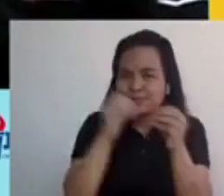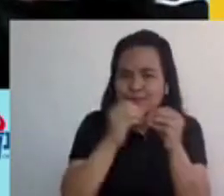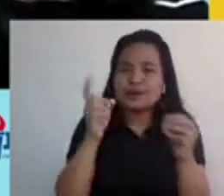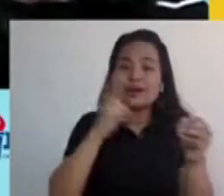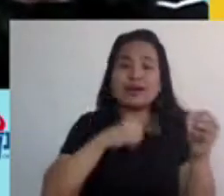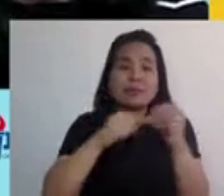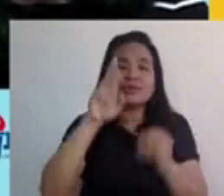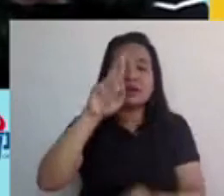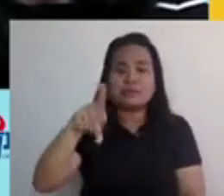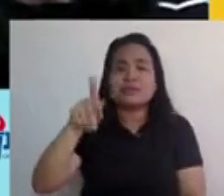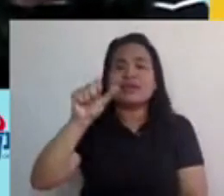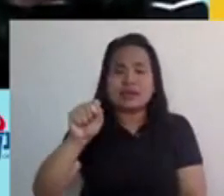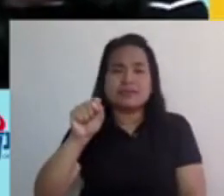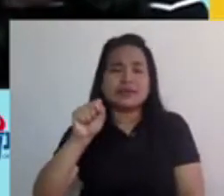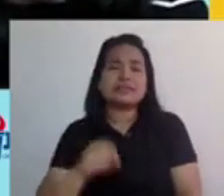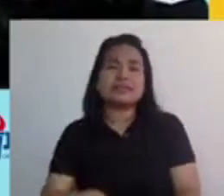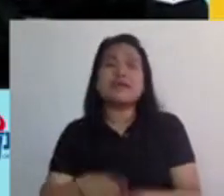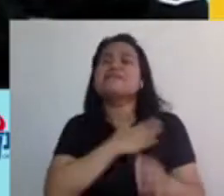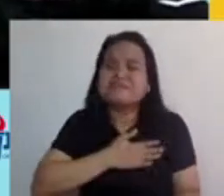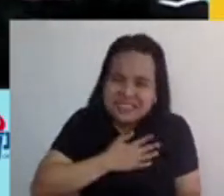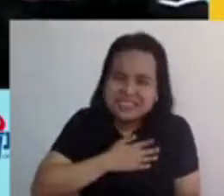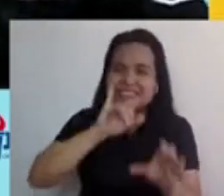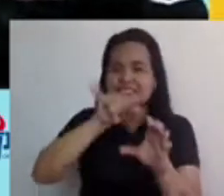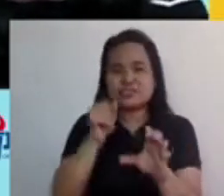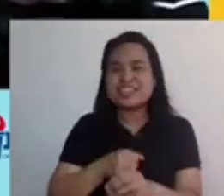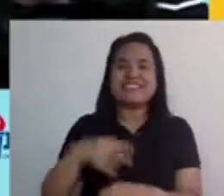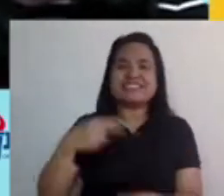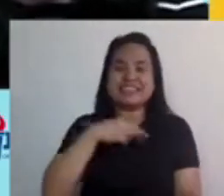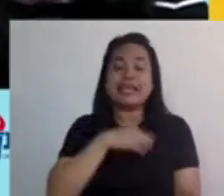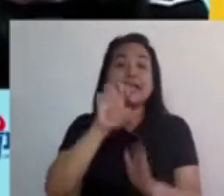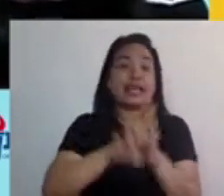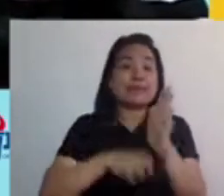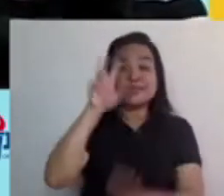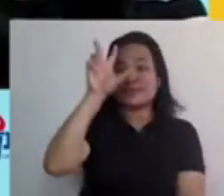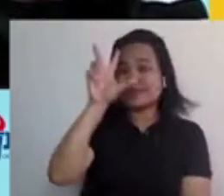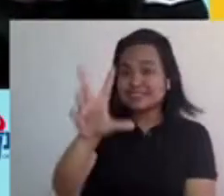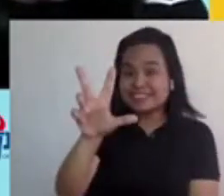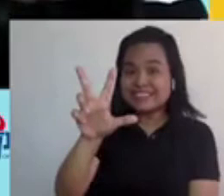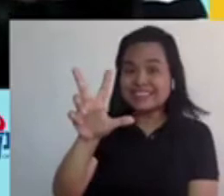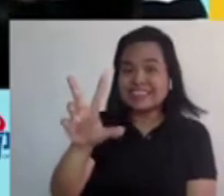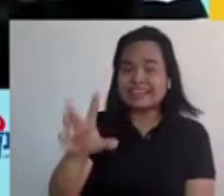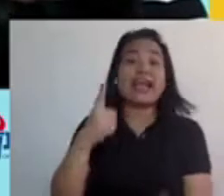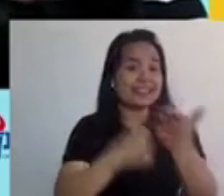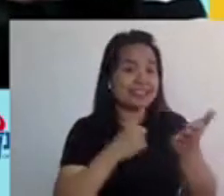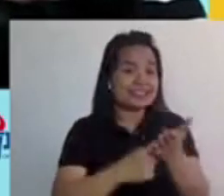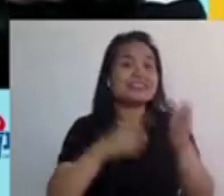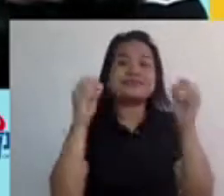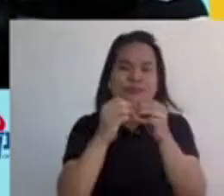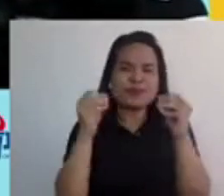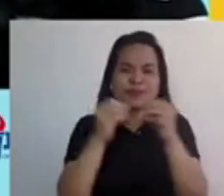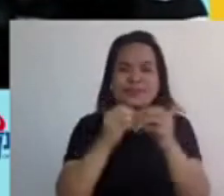please join us again in episode 3, where we will discuss the other support materials that was